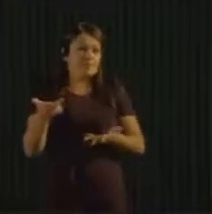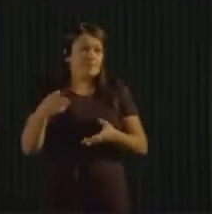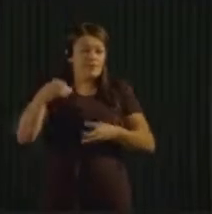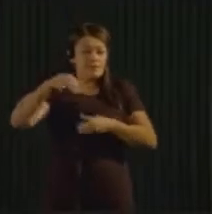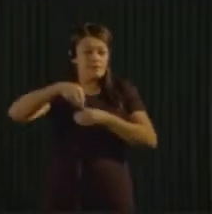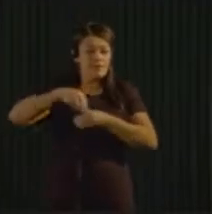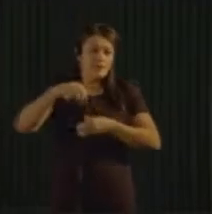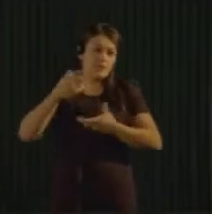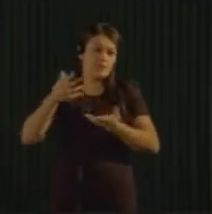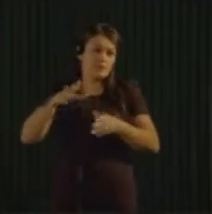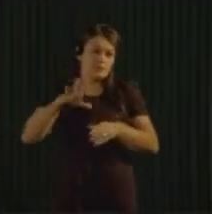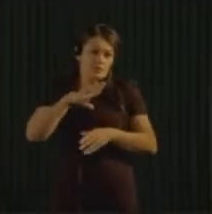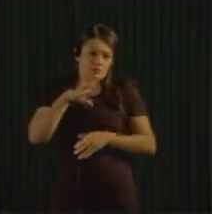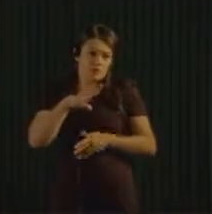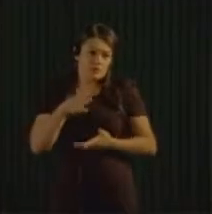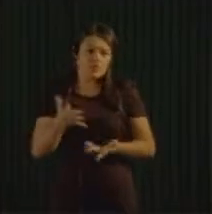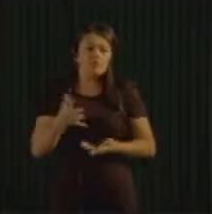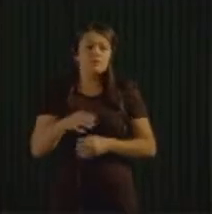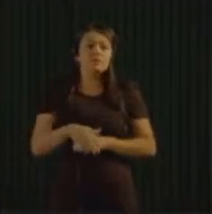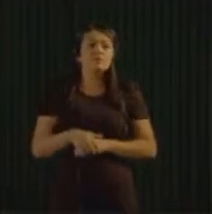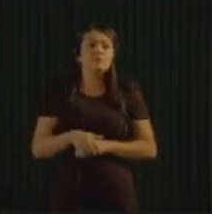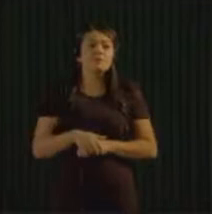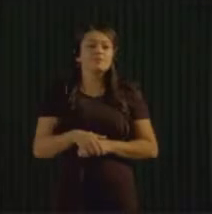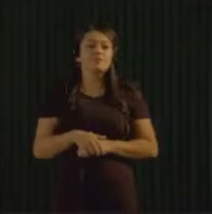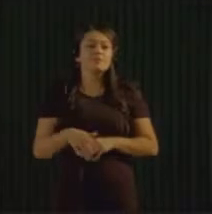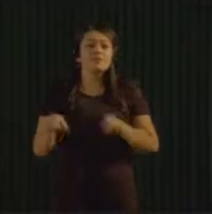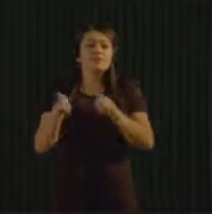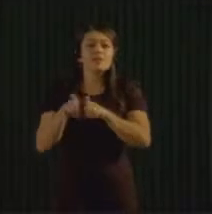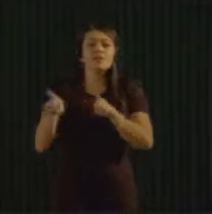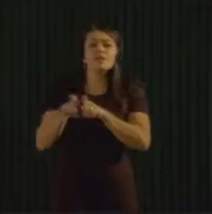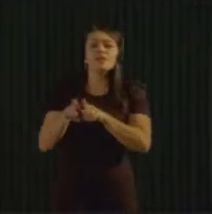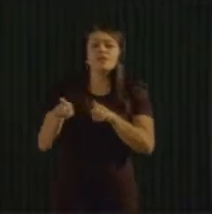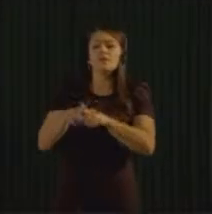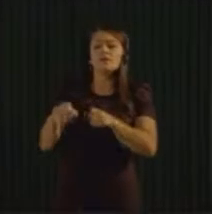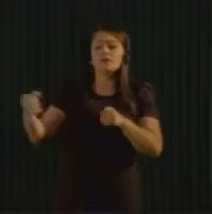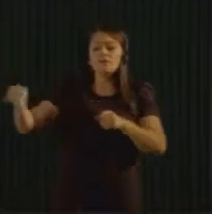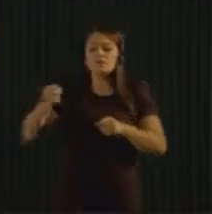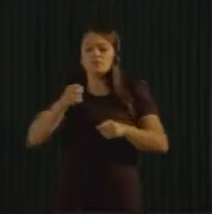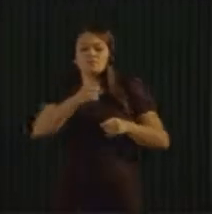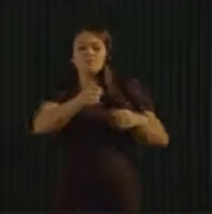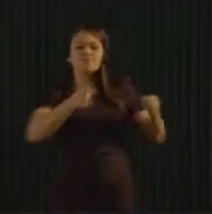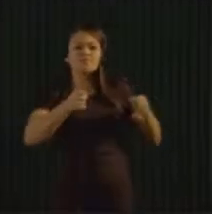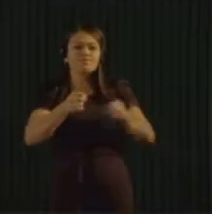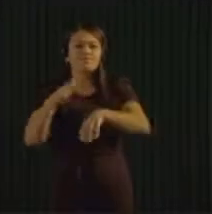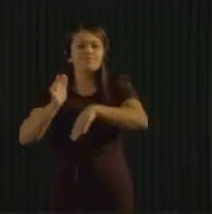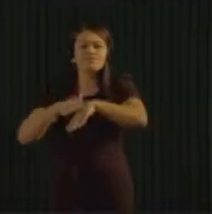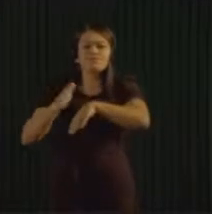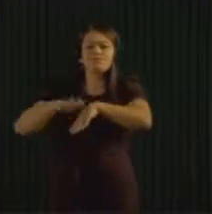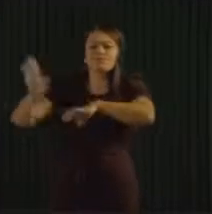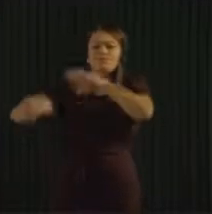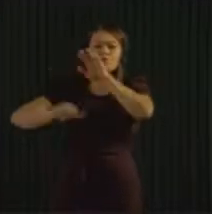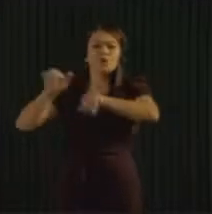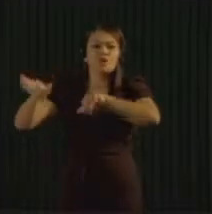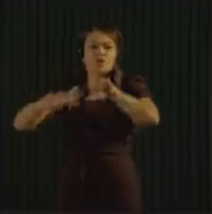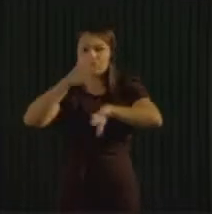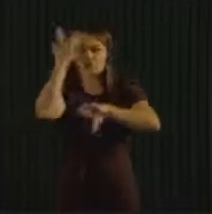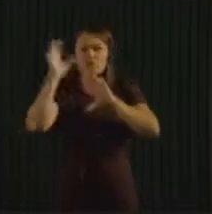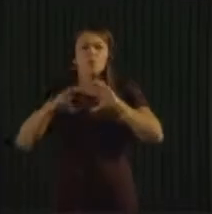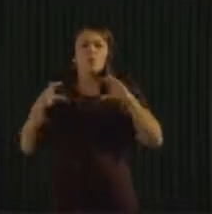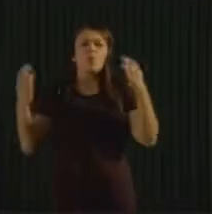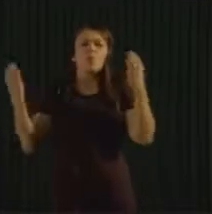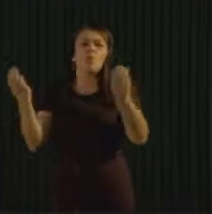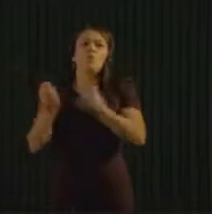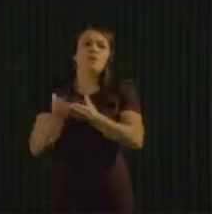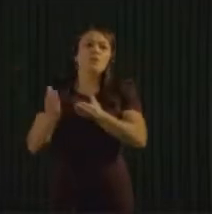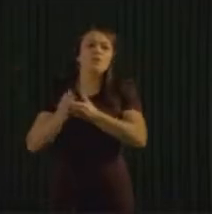by doing the community scale engagement, actually this can be accelerated or enlarged into the